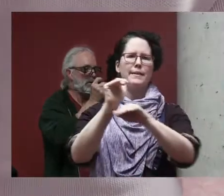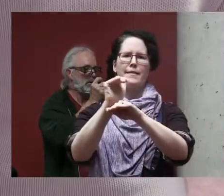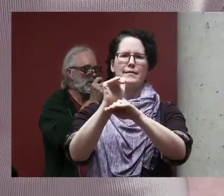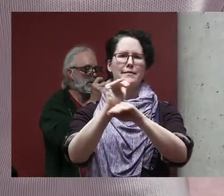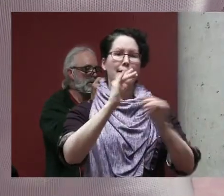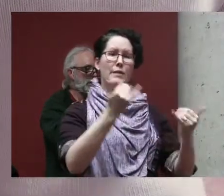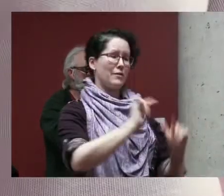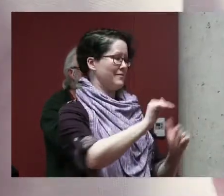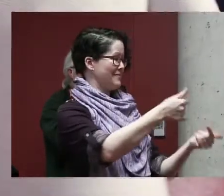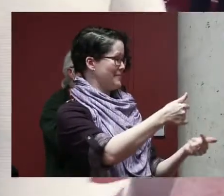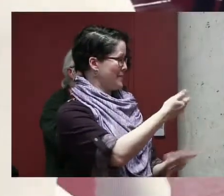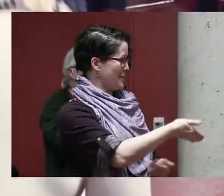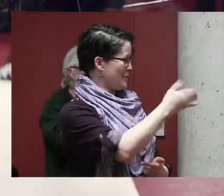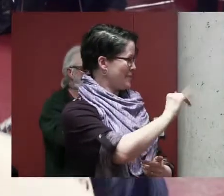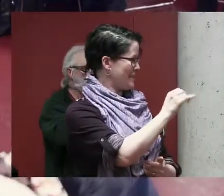to you.